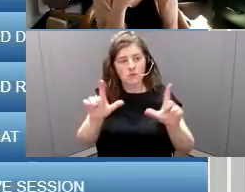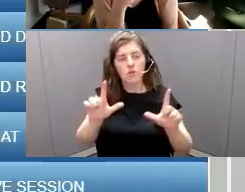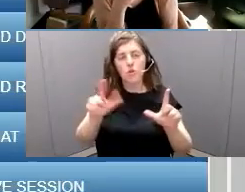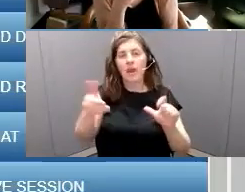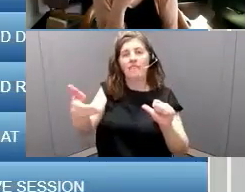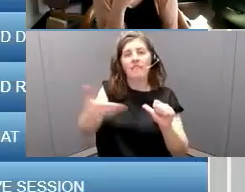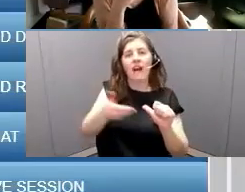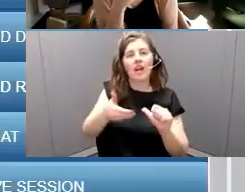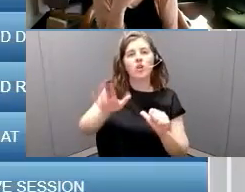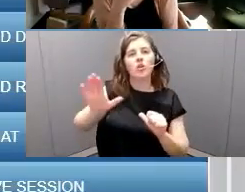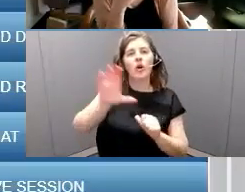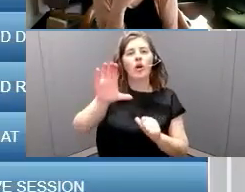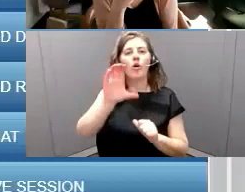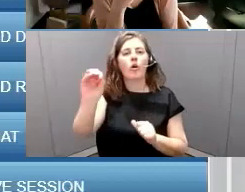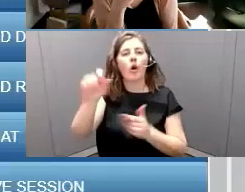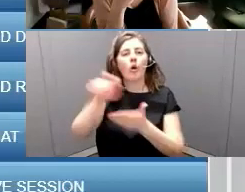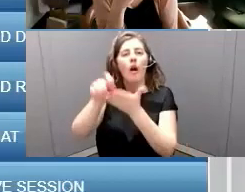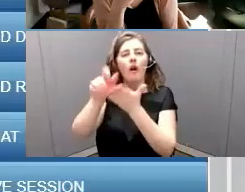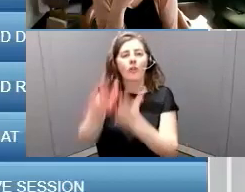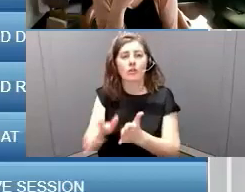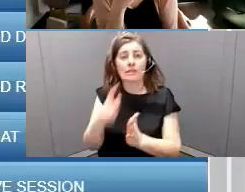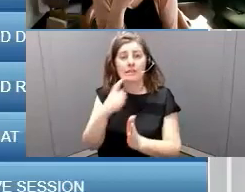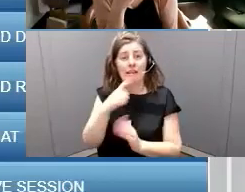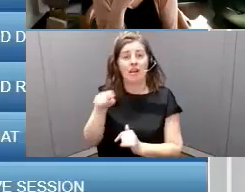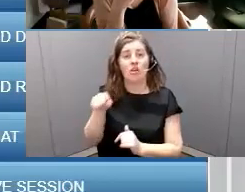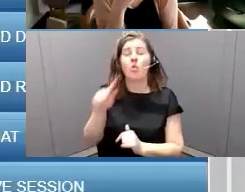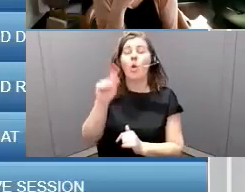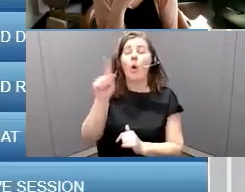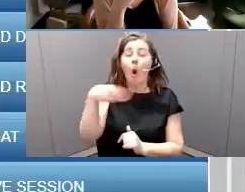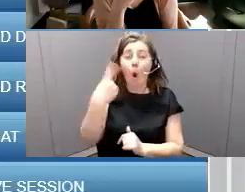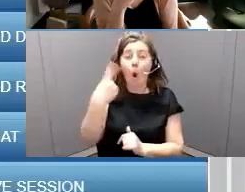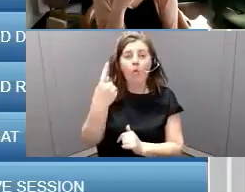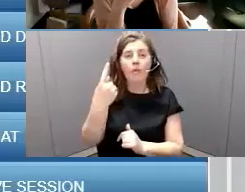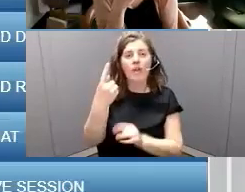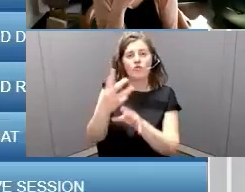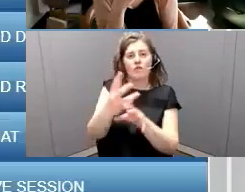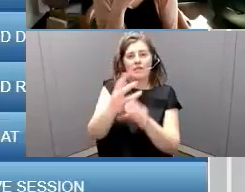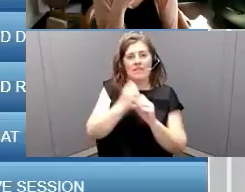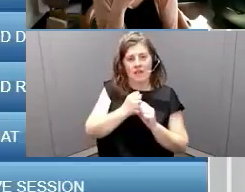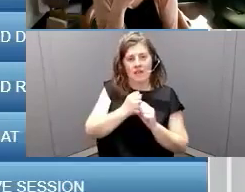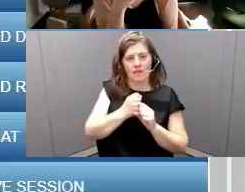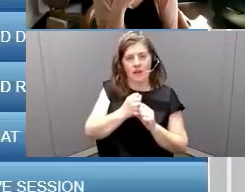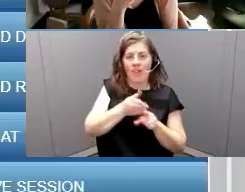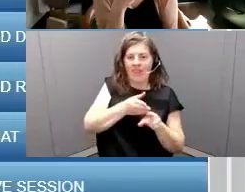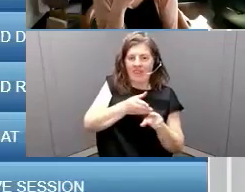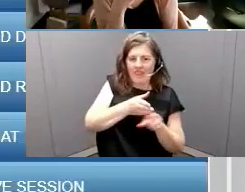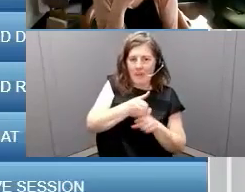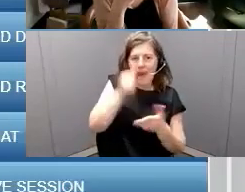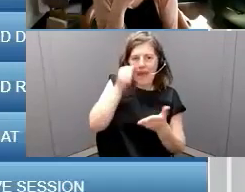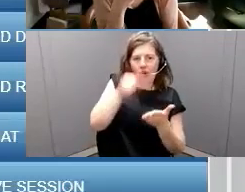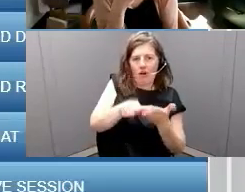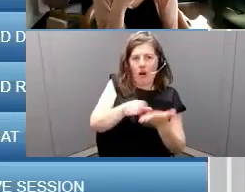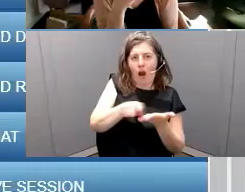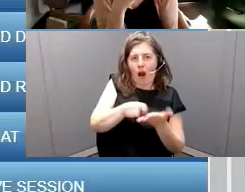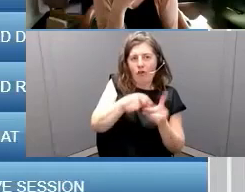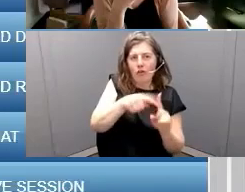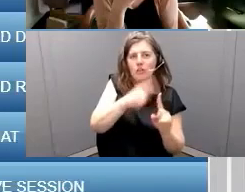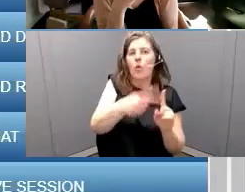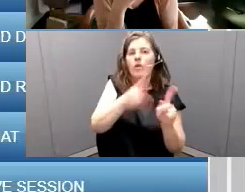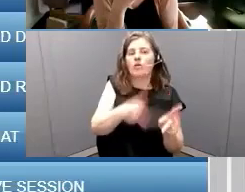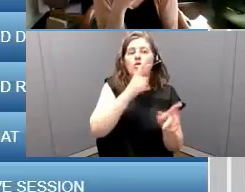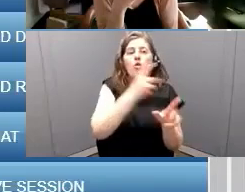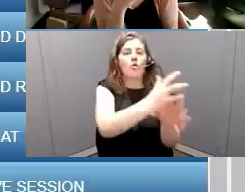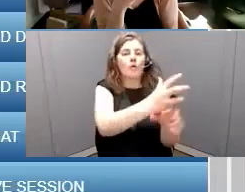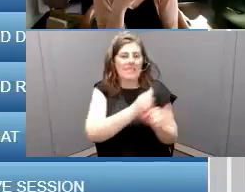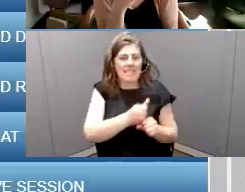your co-authors. I'll reiterate again, you will only receive, the main author is the only author that will receive